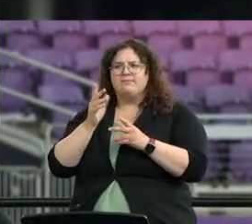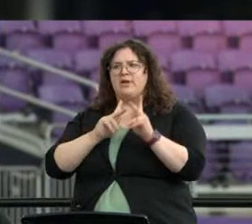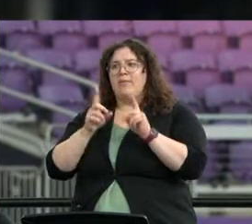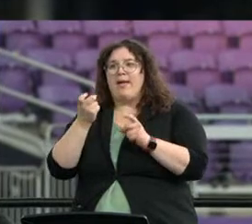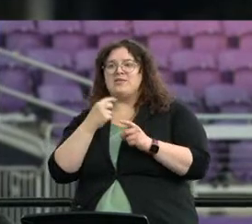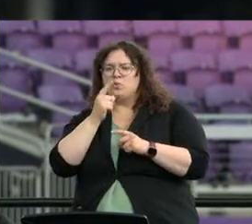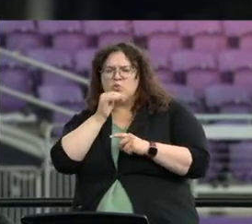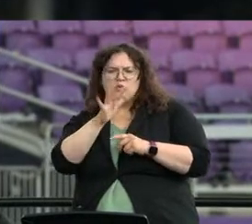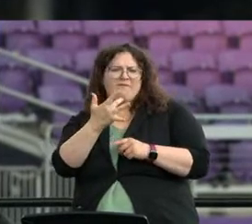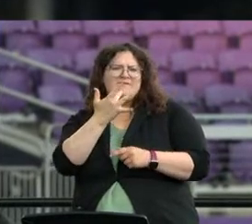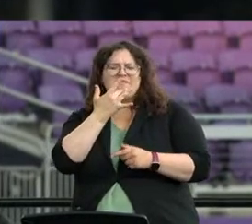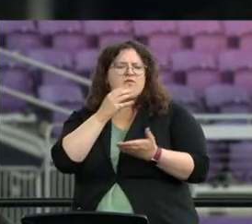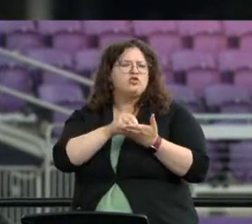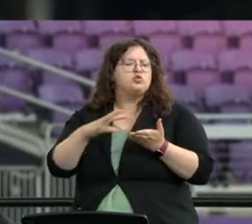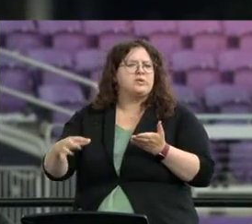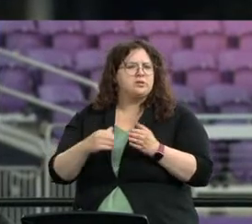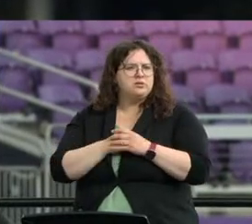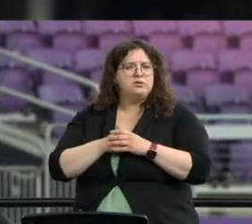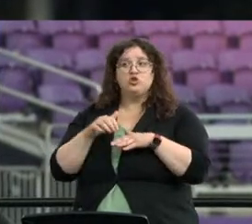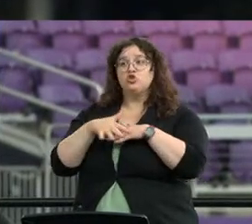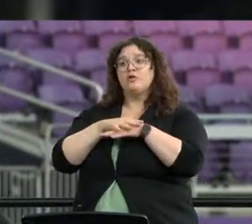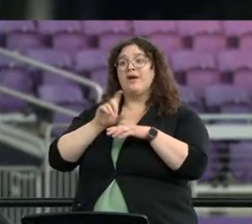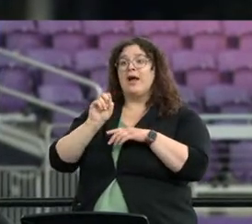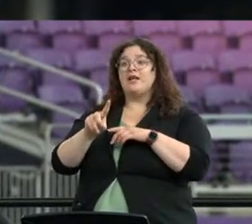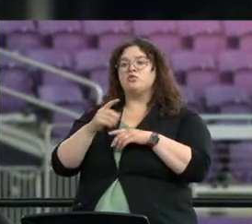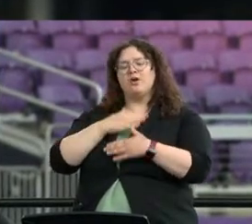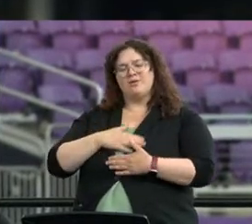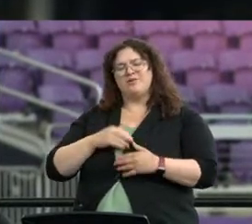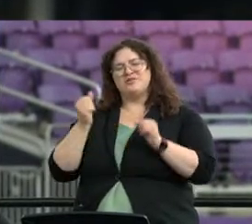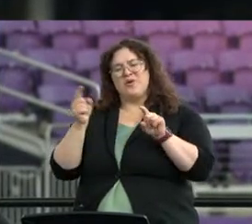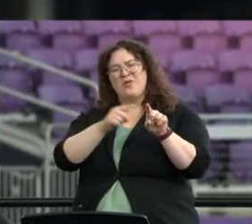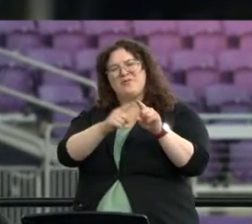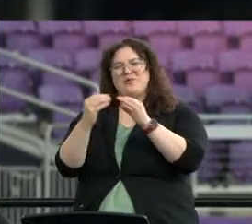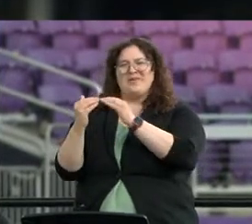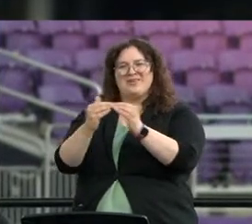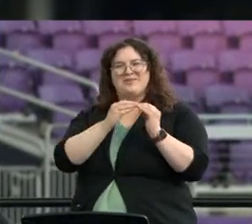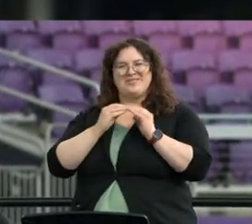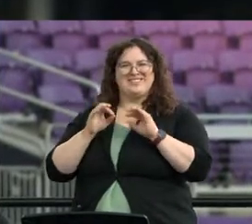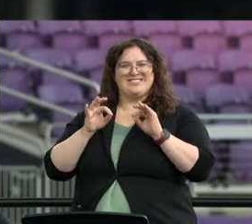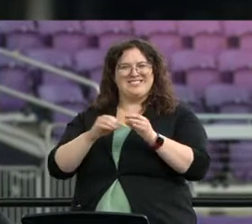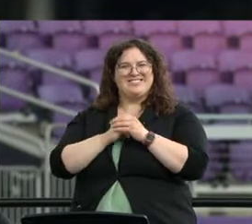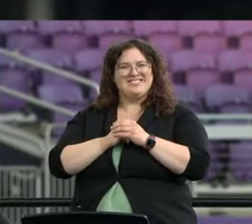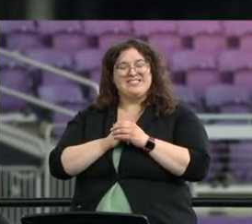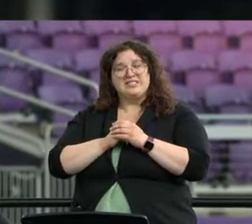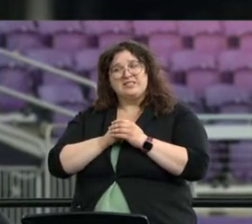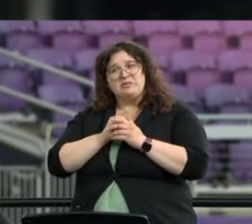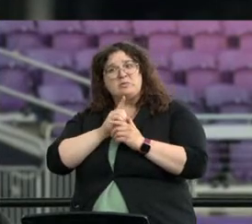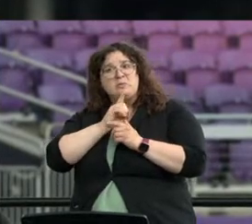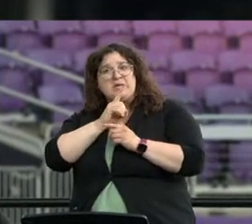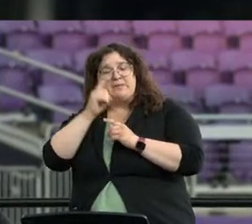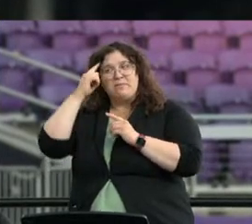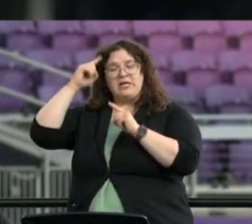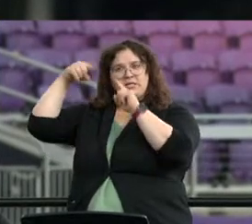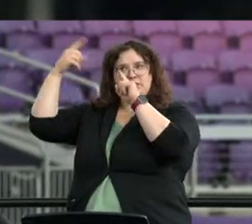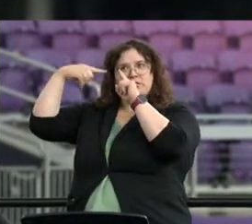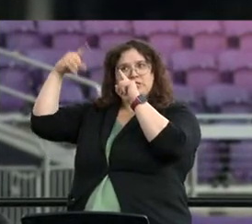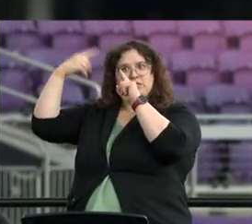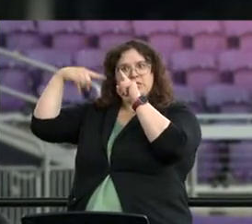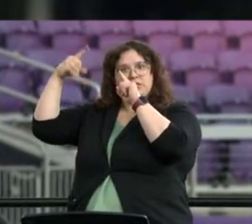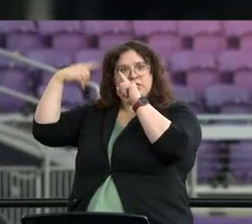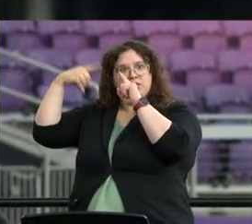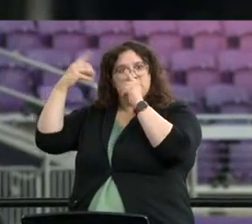student? On the surface, of course, the answer to this is that I appreciate you all equally. But in reality, my mind is running in that